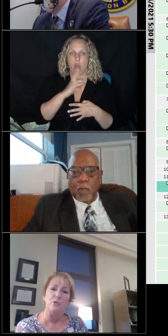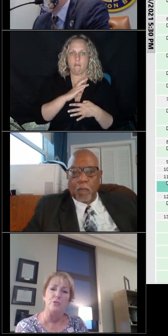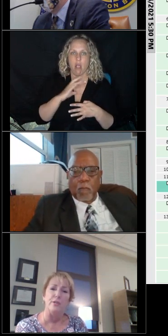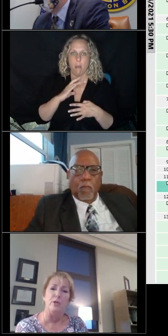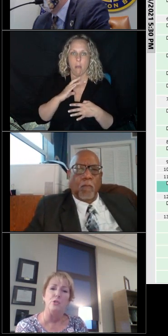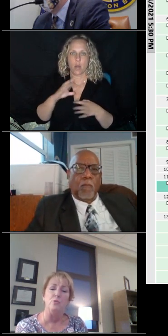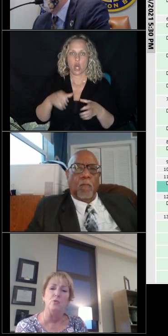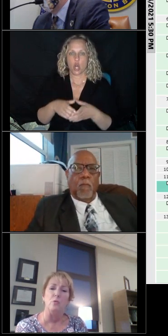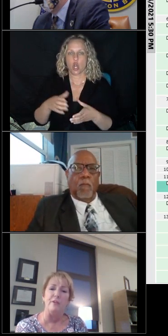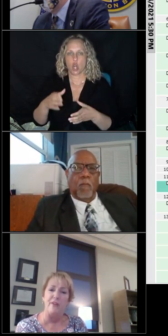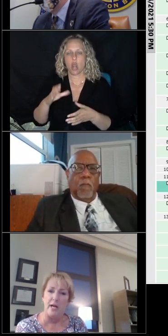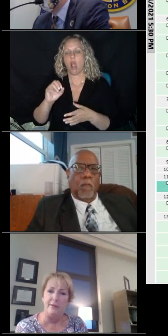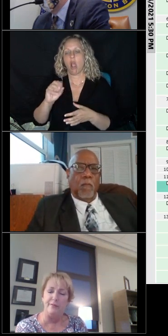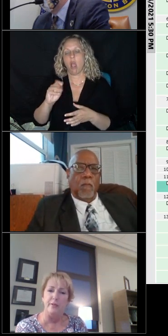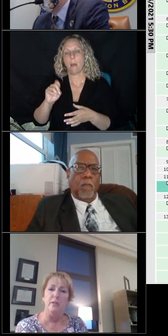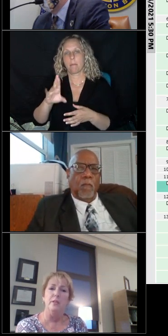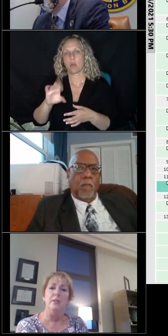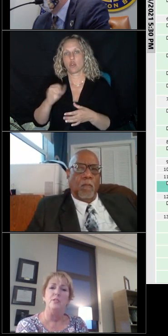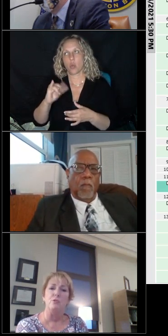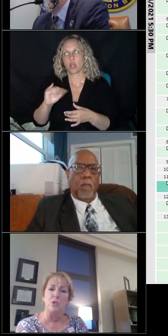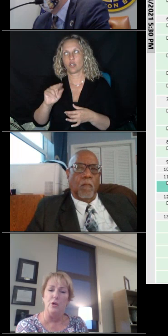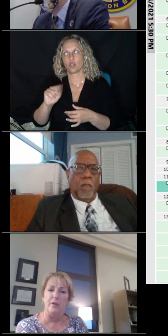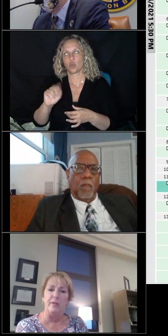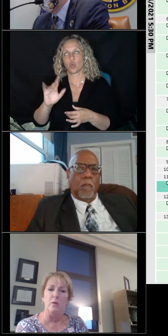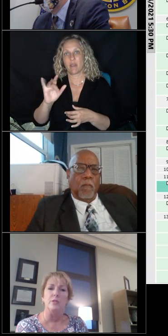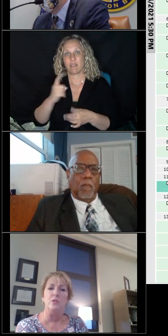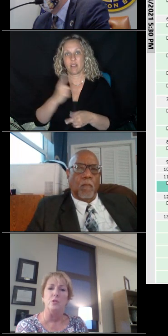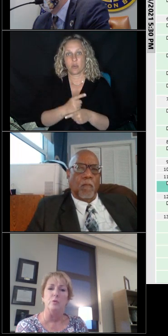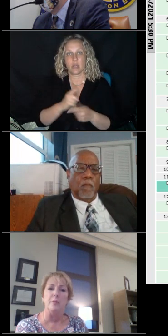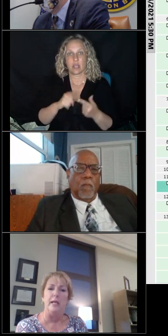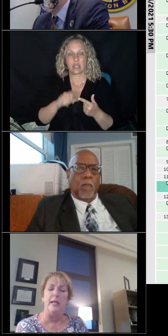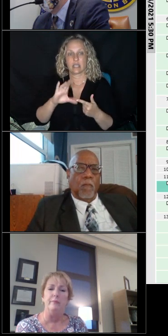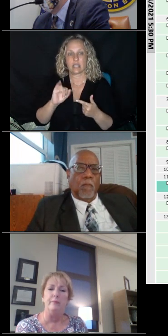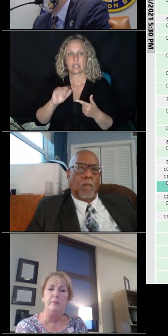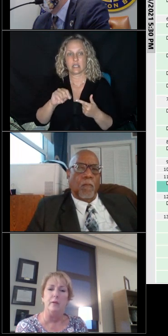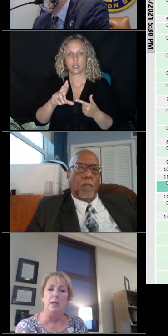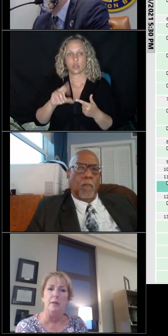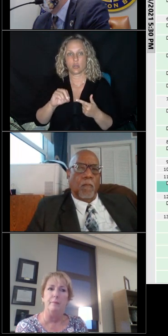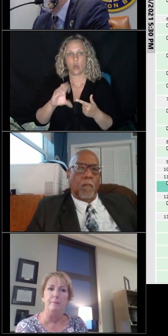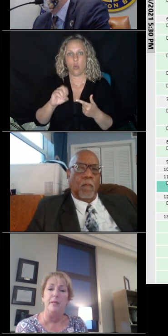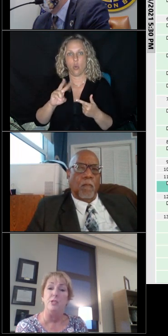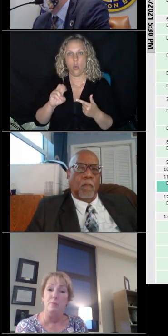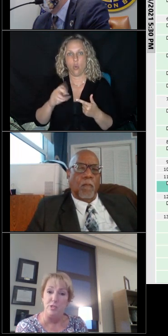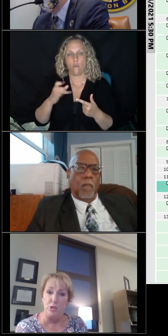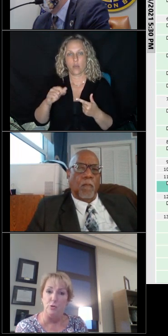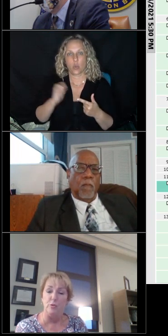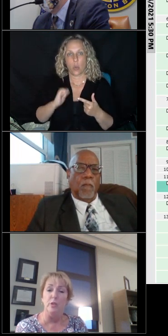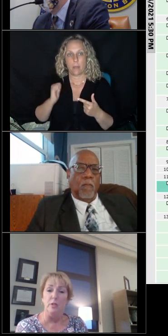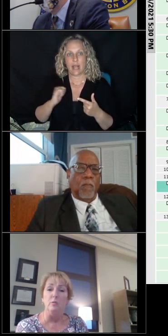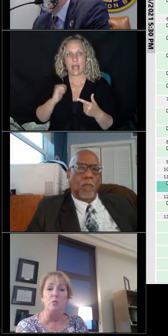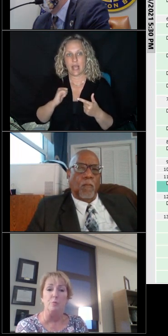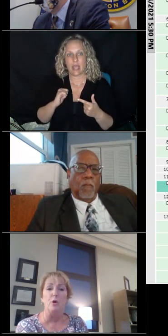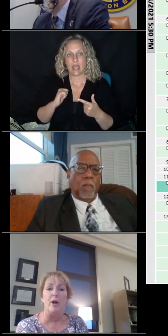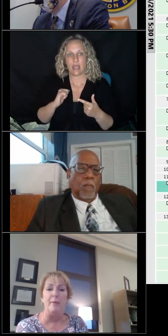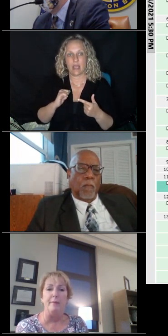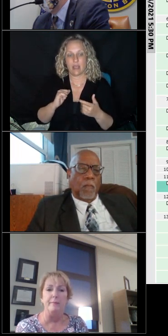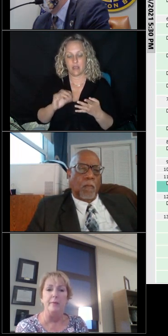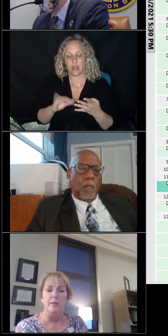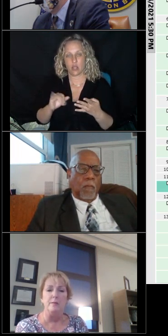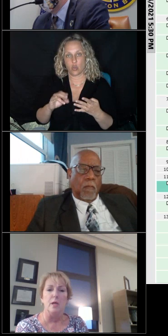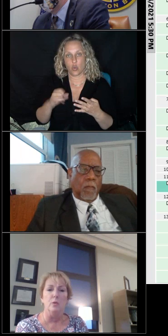the Arts and Cultural Center on June 25. Citrus Cove, I think, wants to do a play in mid-June, which